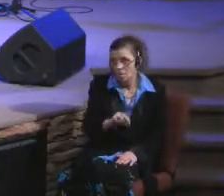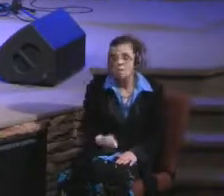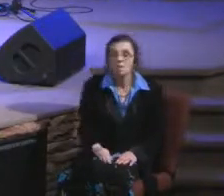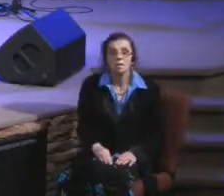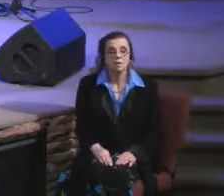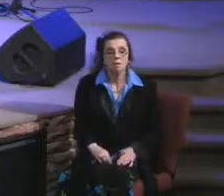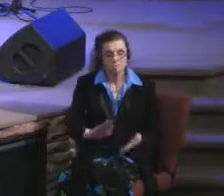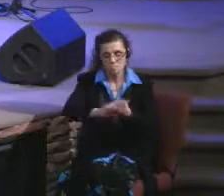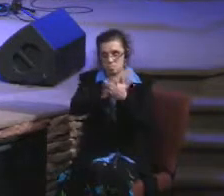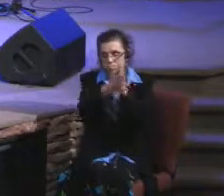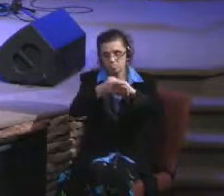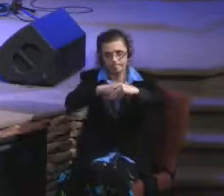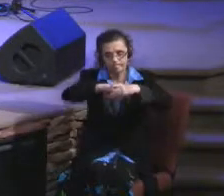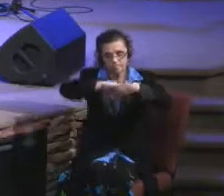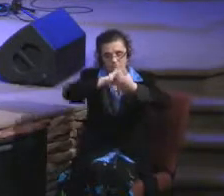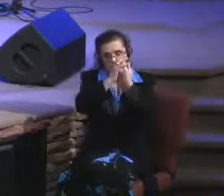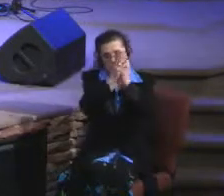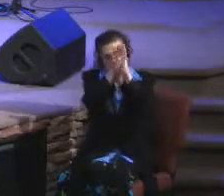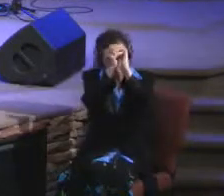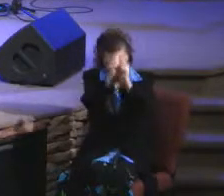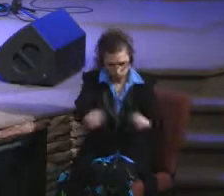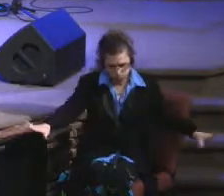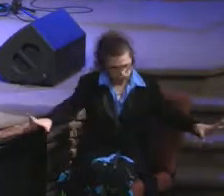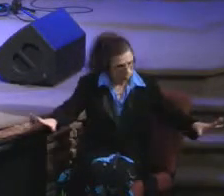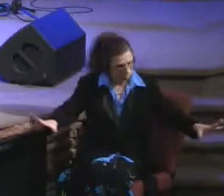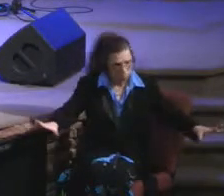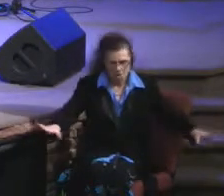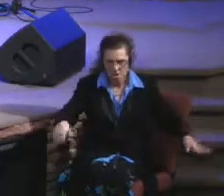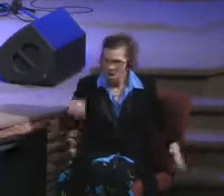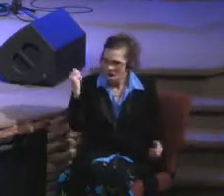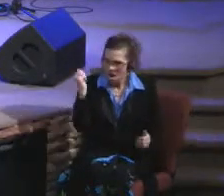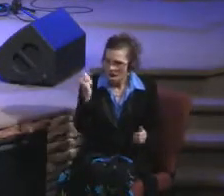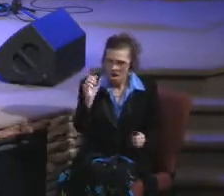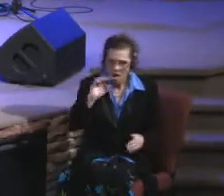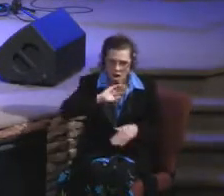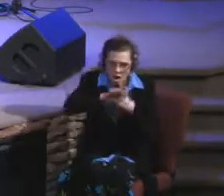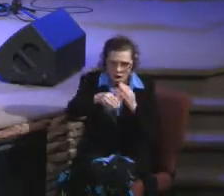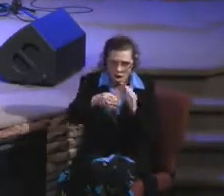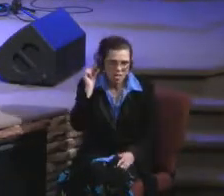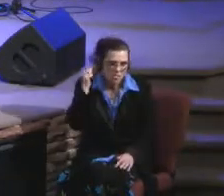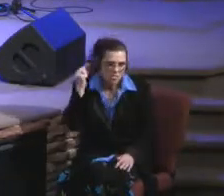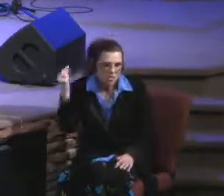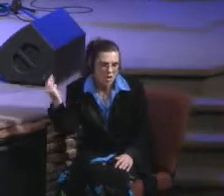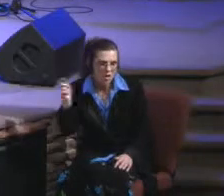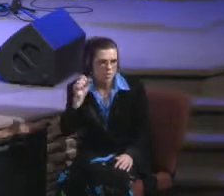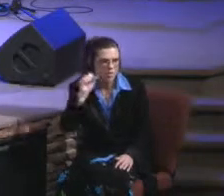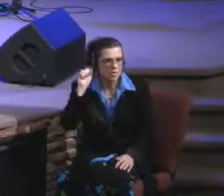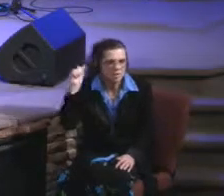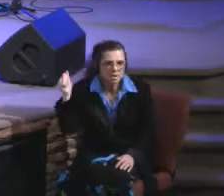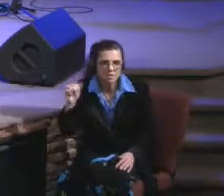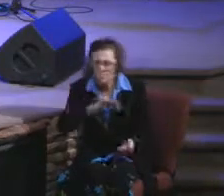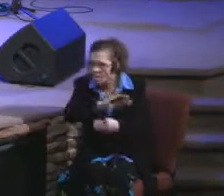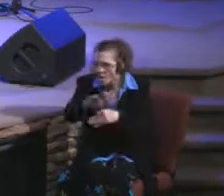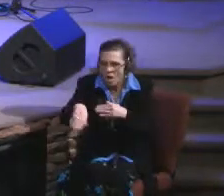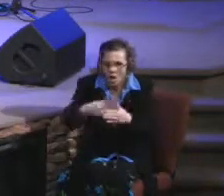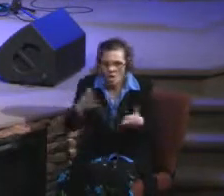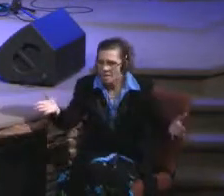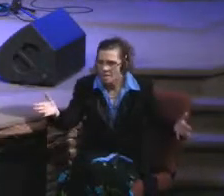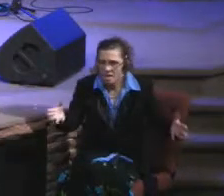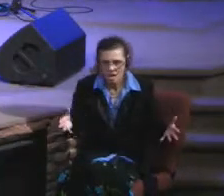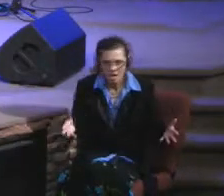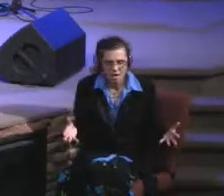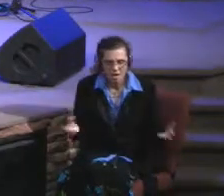utterly destroyed. That's the definition, utterly destroyed. And every piece of gold, silver, precious stone, all of that